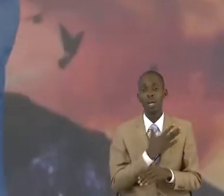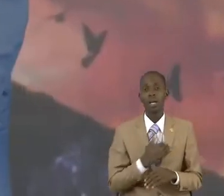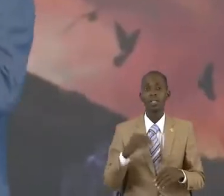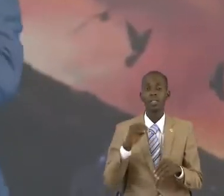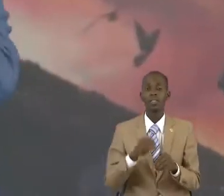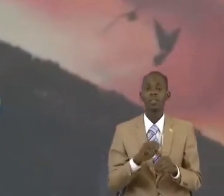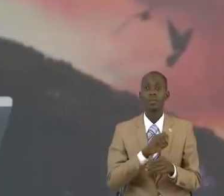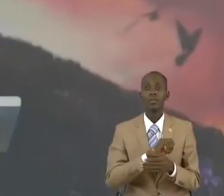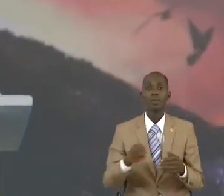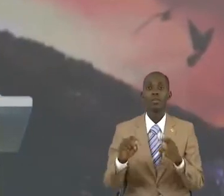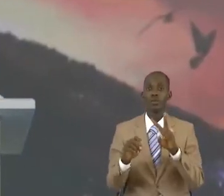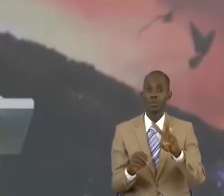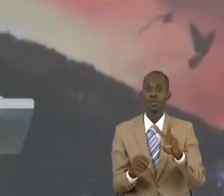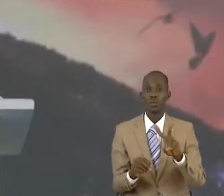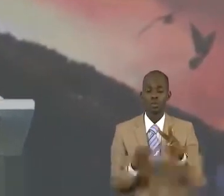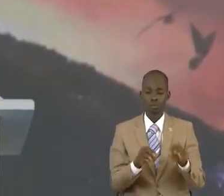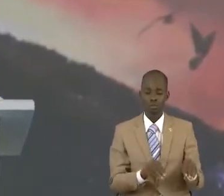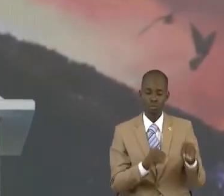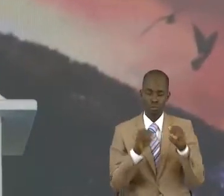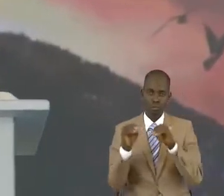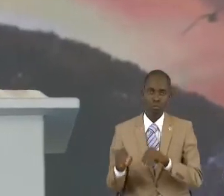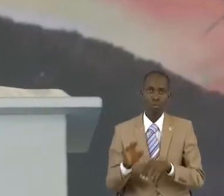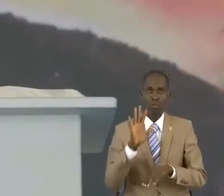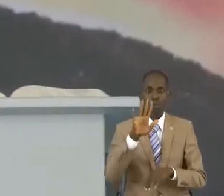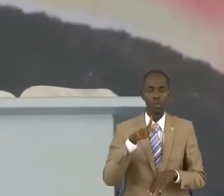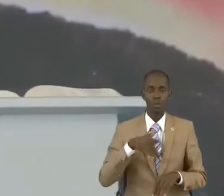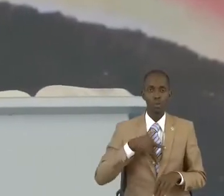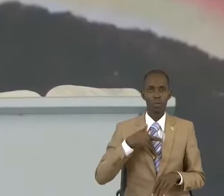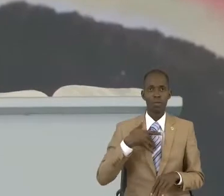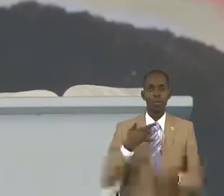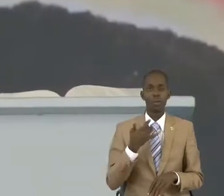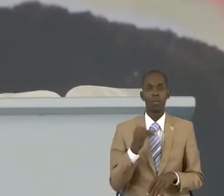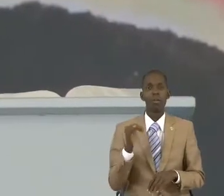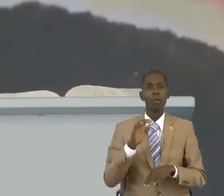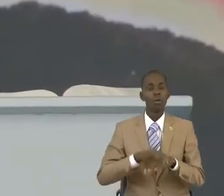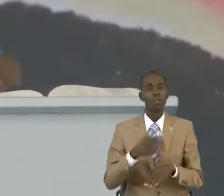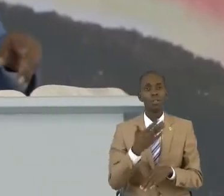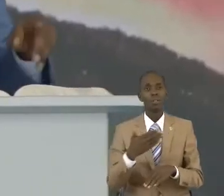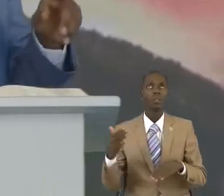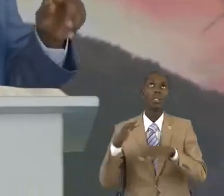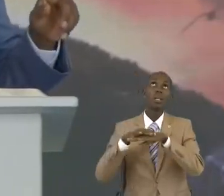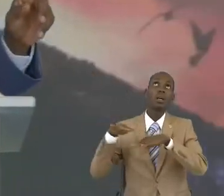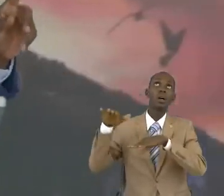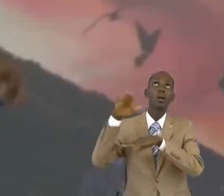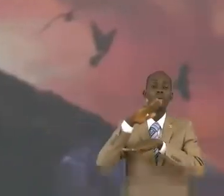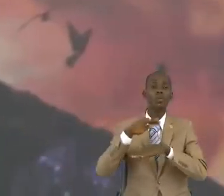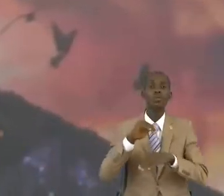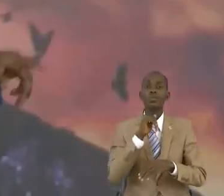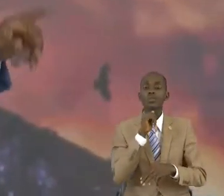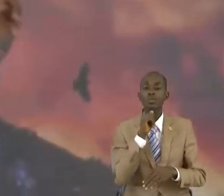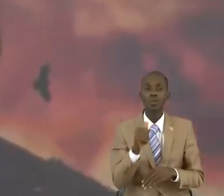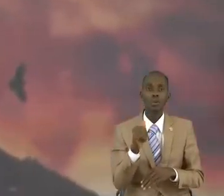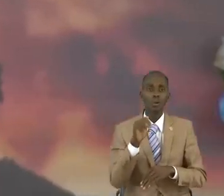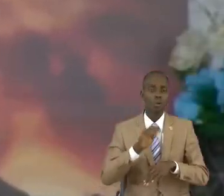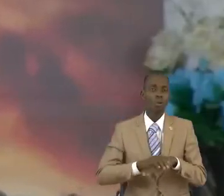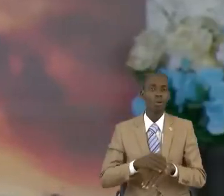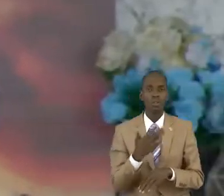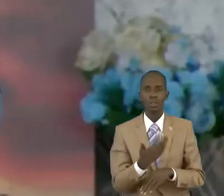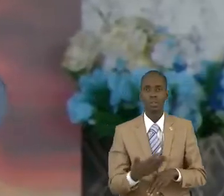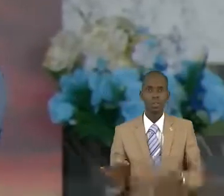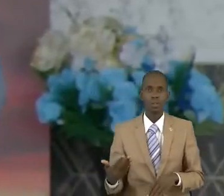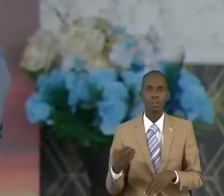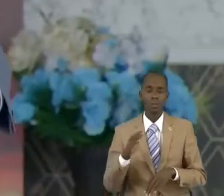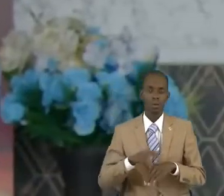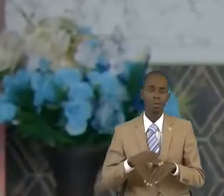search your affections on things above, not on things on the